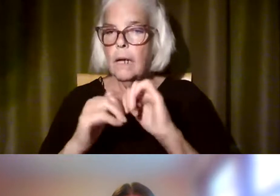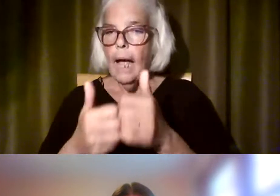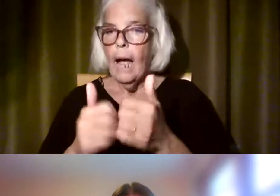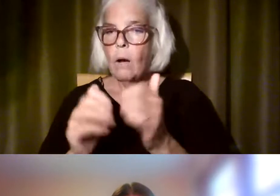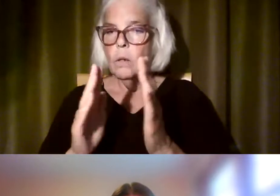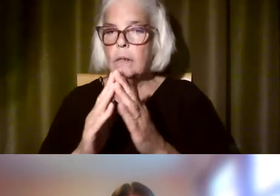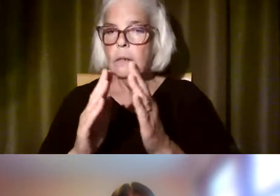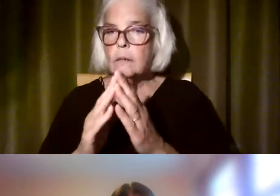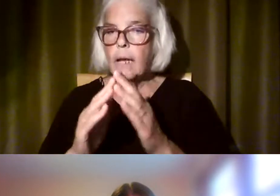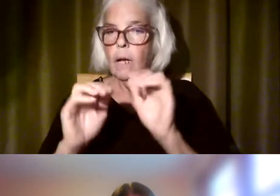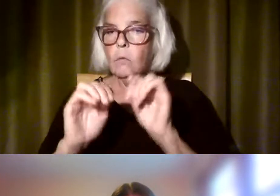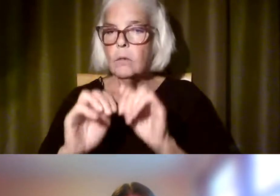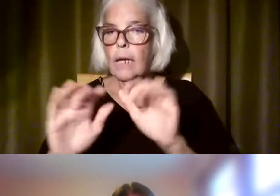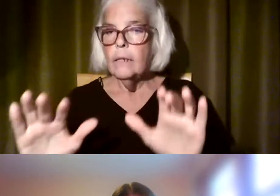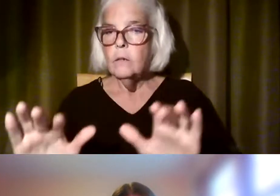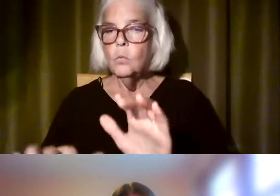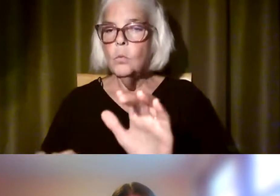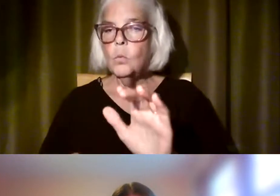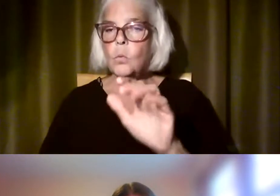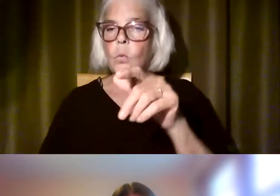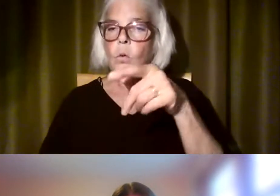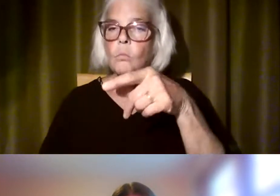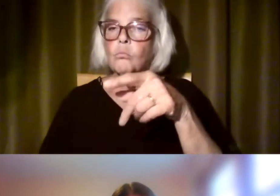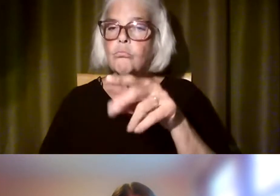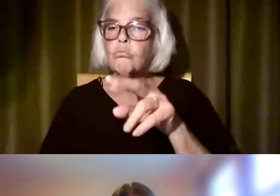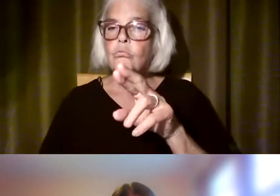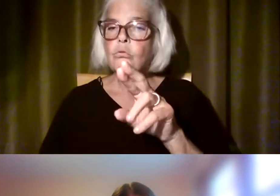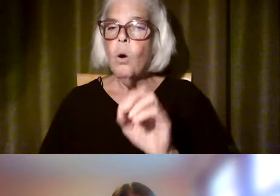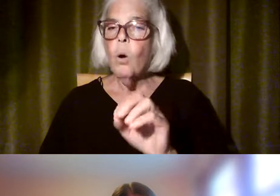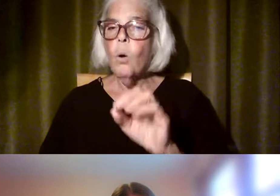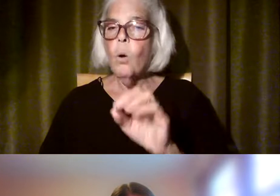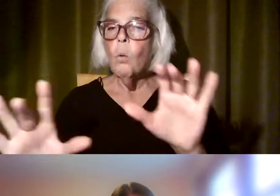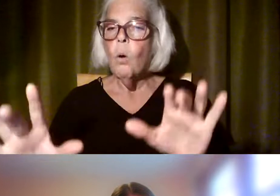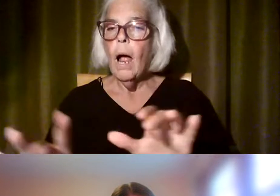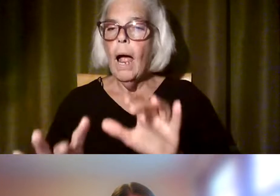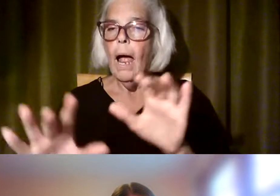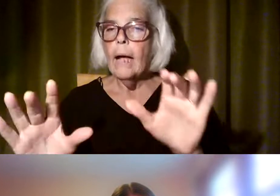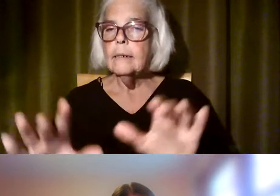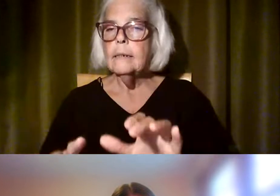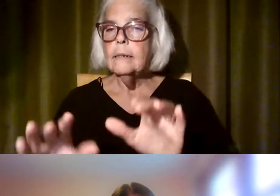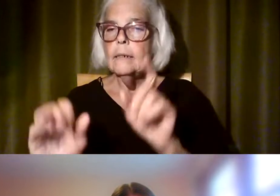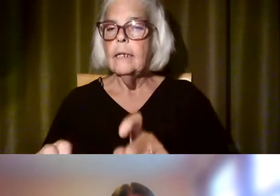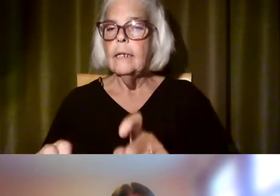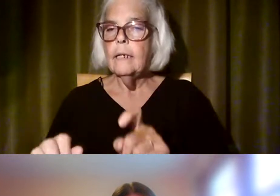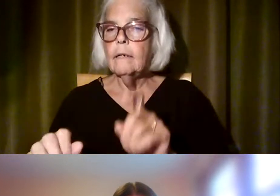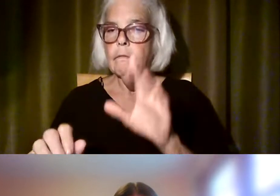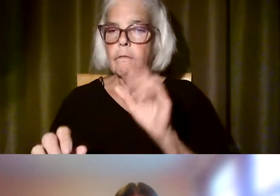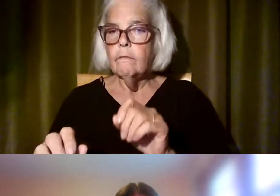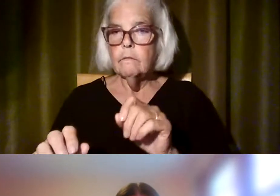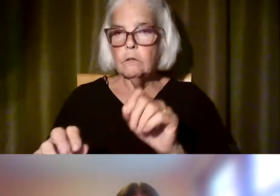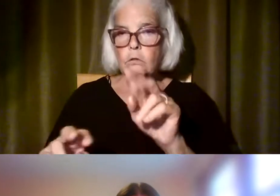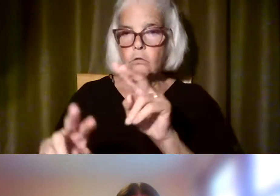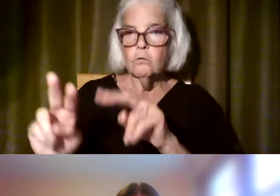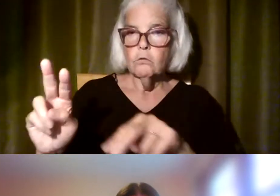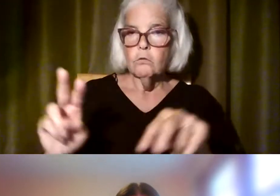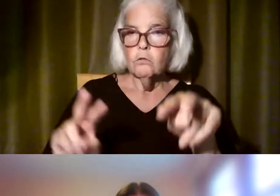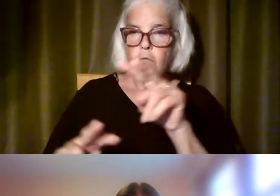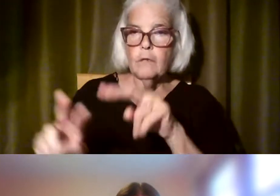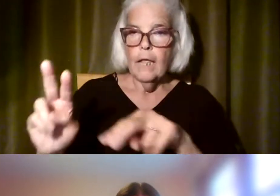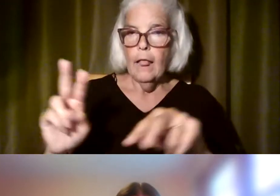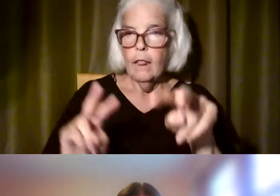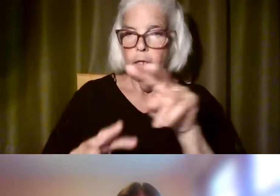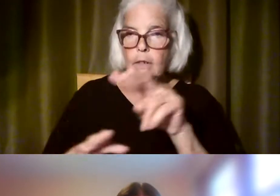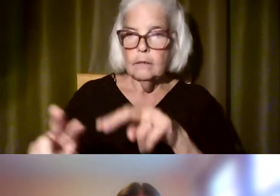surveillance for the purpose of policy now that we don't have the case counts to rely on. And I think a related question is about